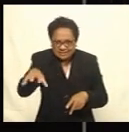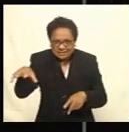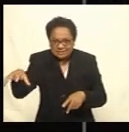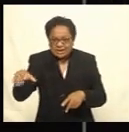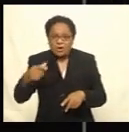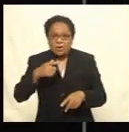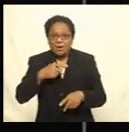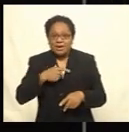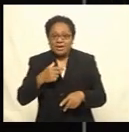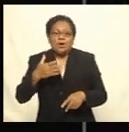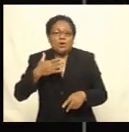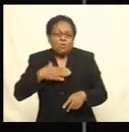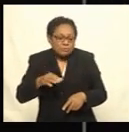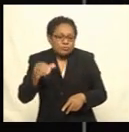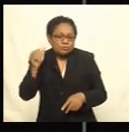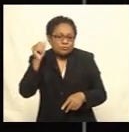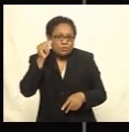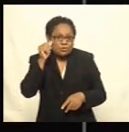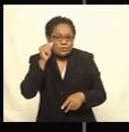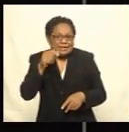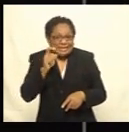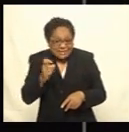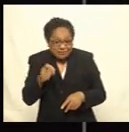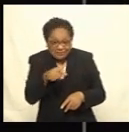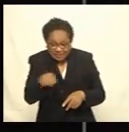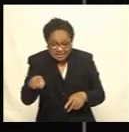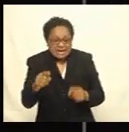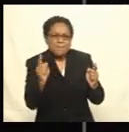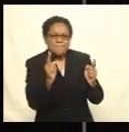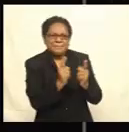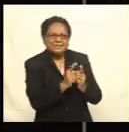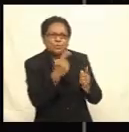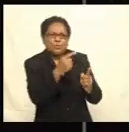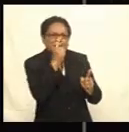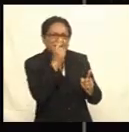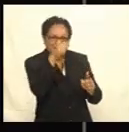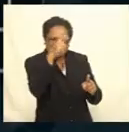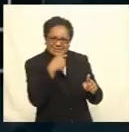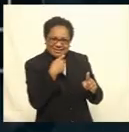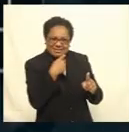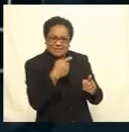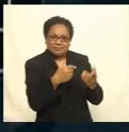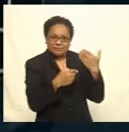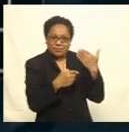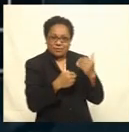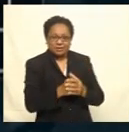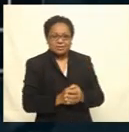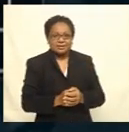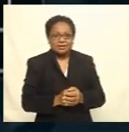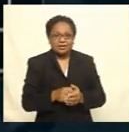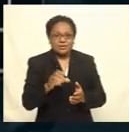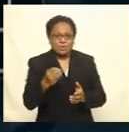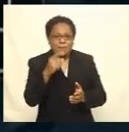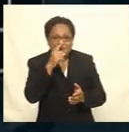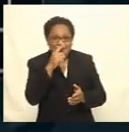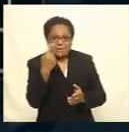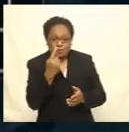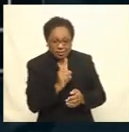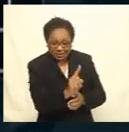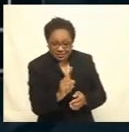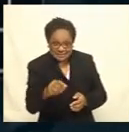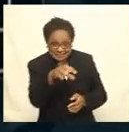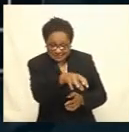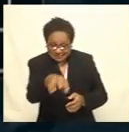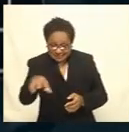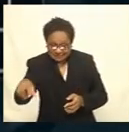could have come in contact with those who've so far tested positive for COVID-19. People who were present at these venues and